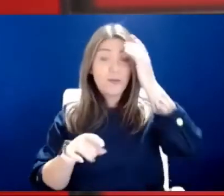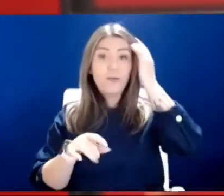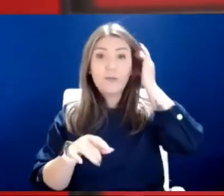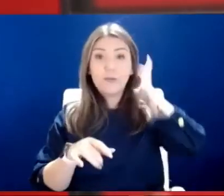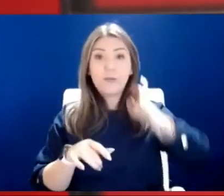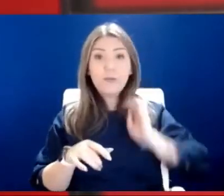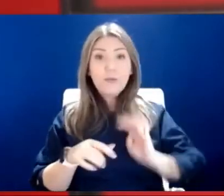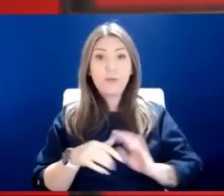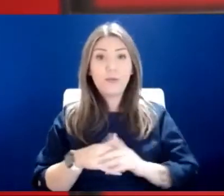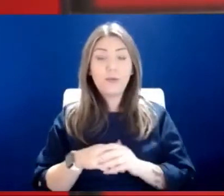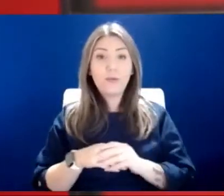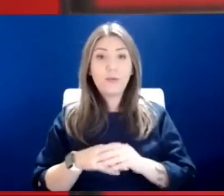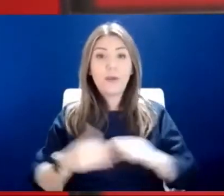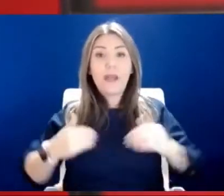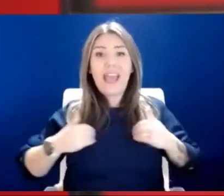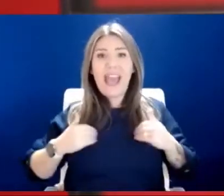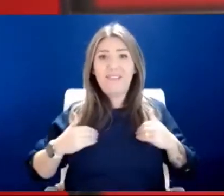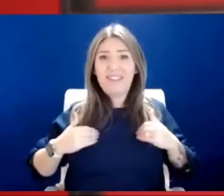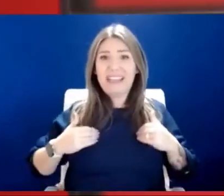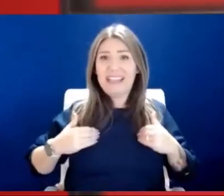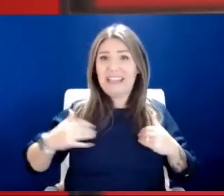Having a carrier,